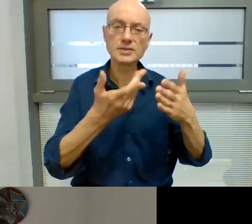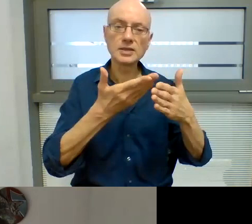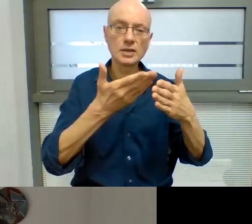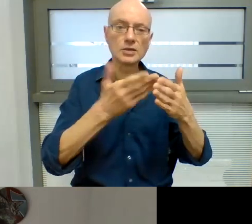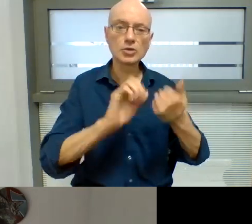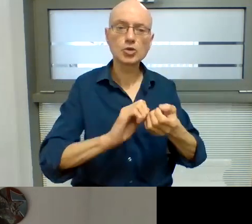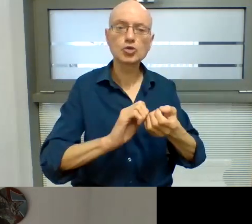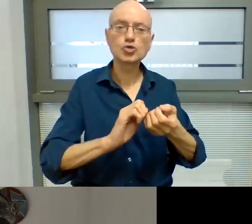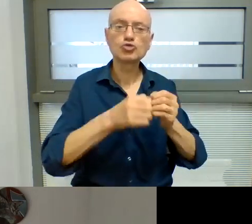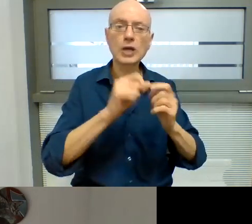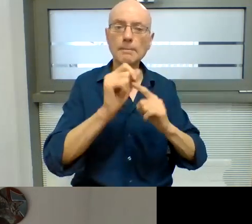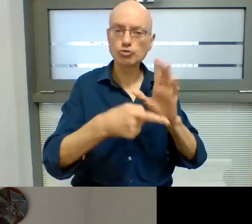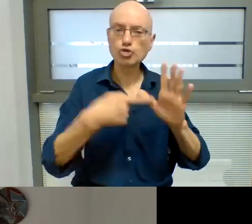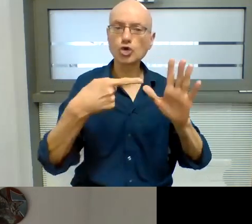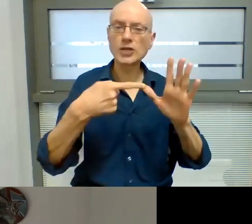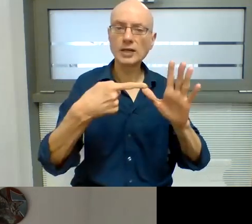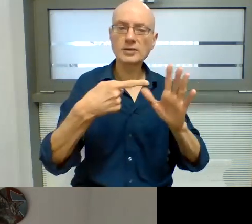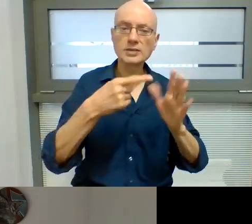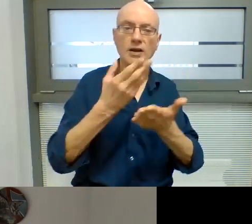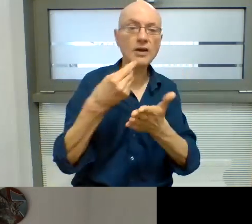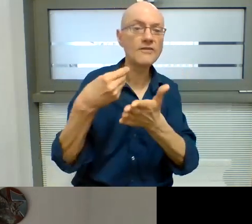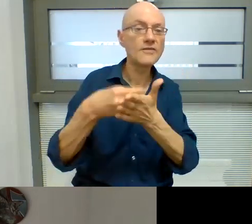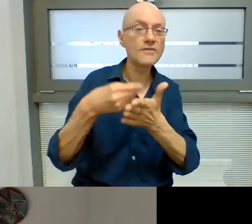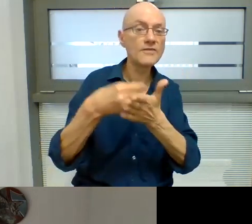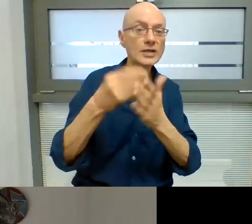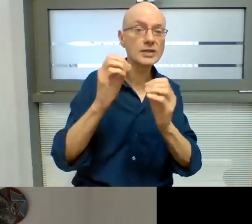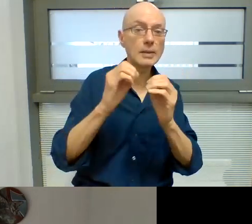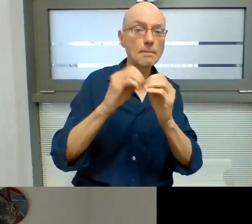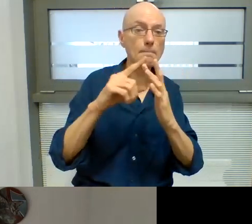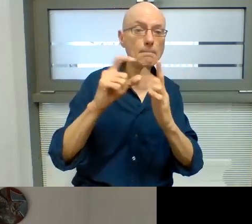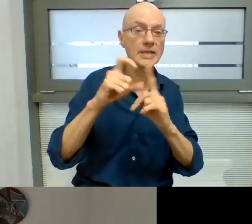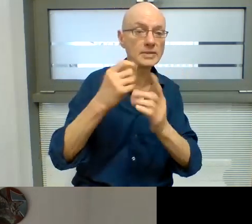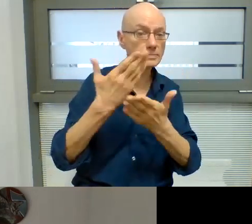for funding bids. That's something that they might come to me for.